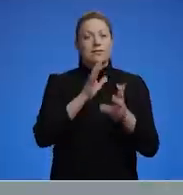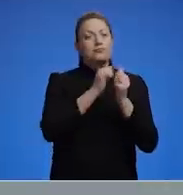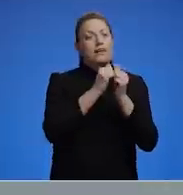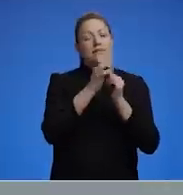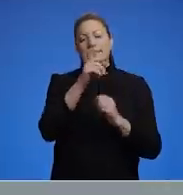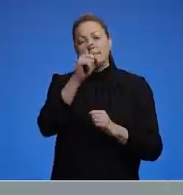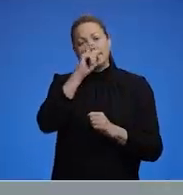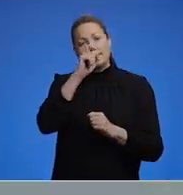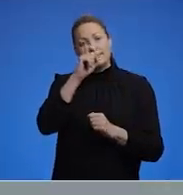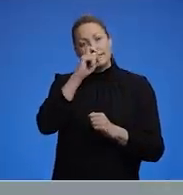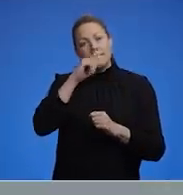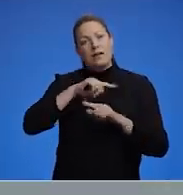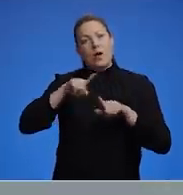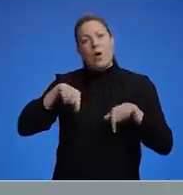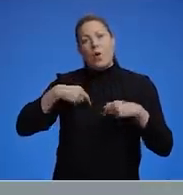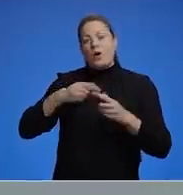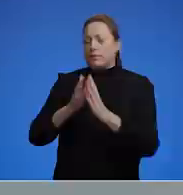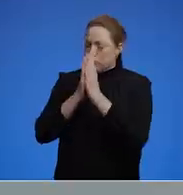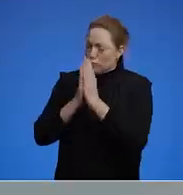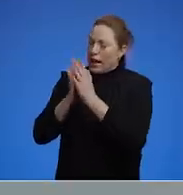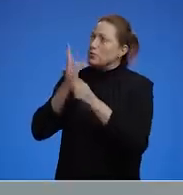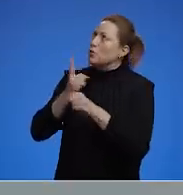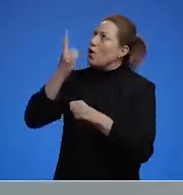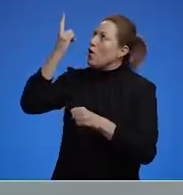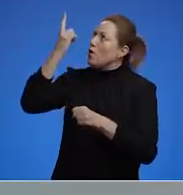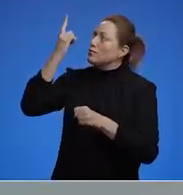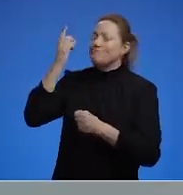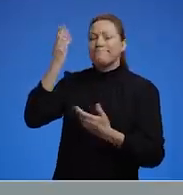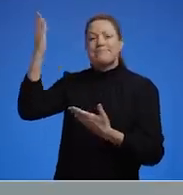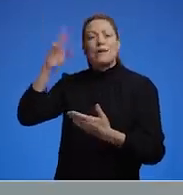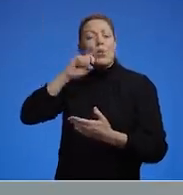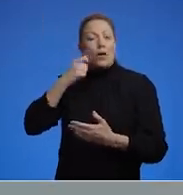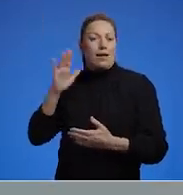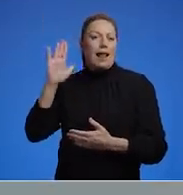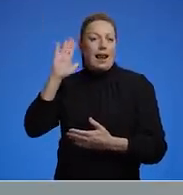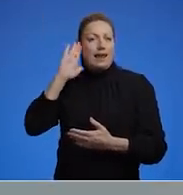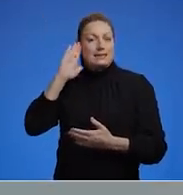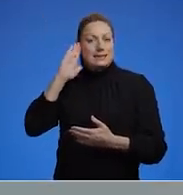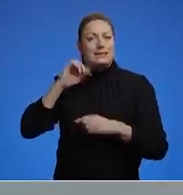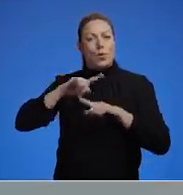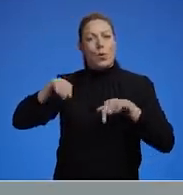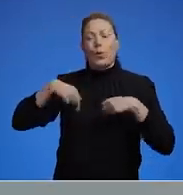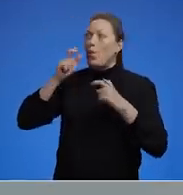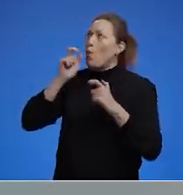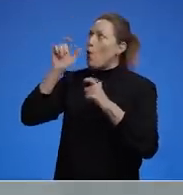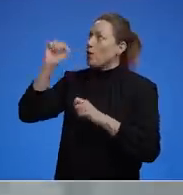Brothers and sisters, let us call out to God in prayer, for the Lord listens to those who call his